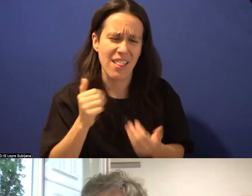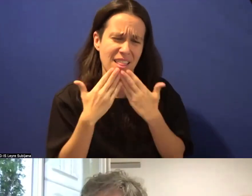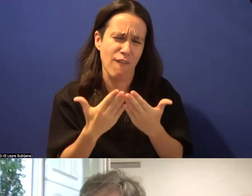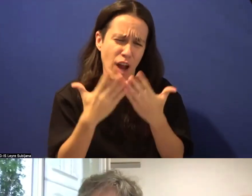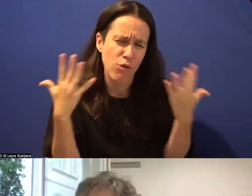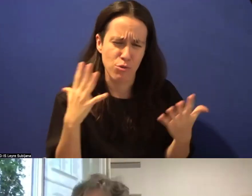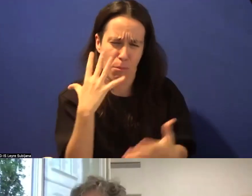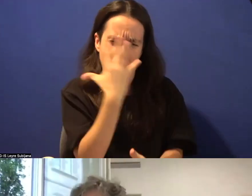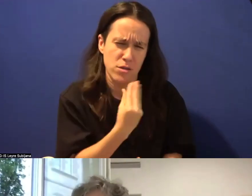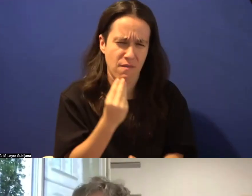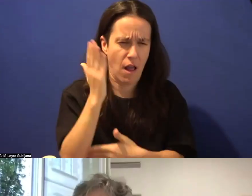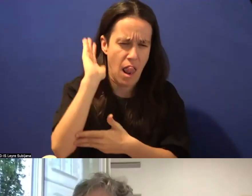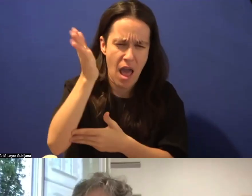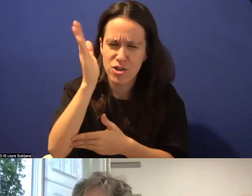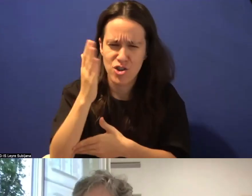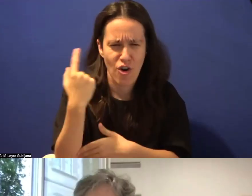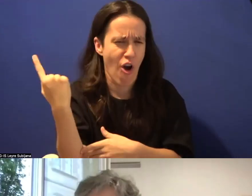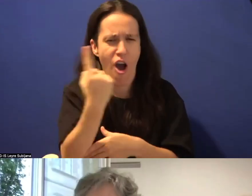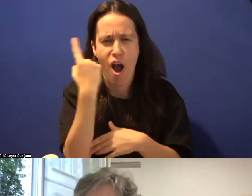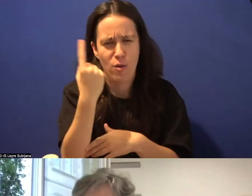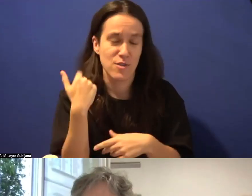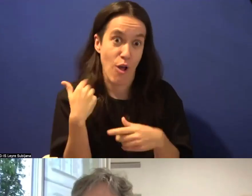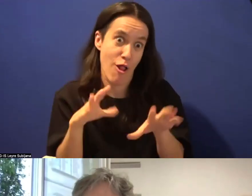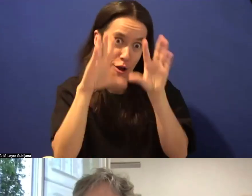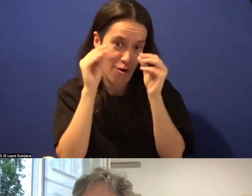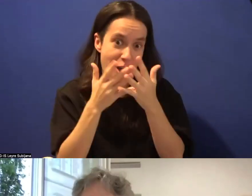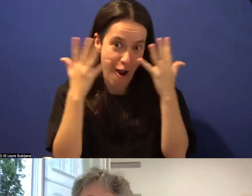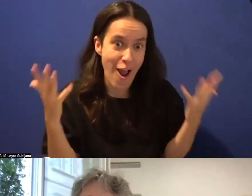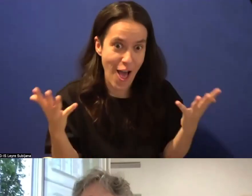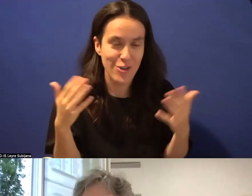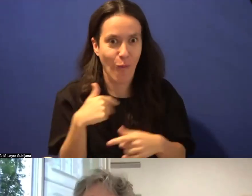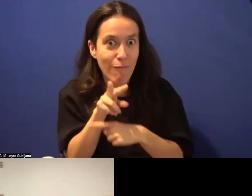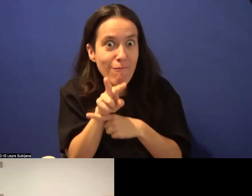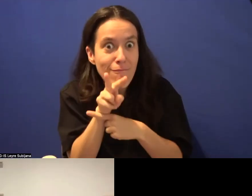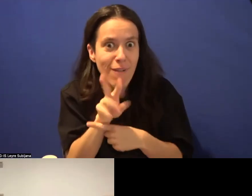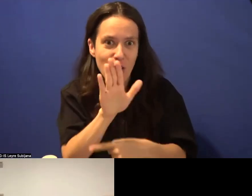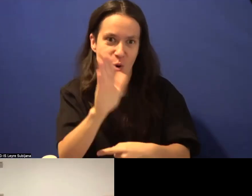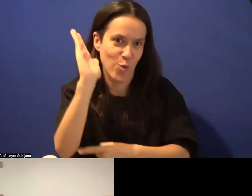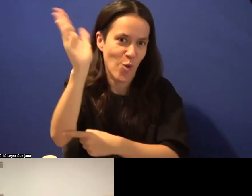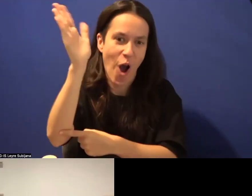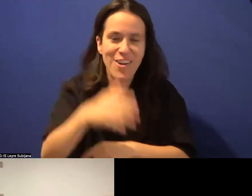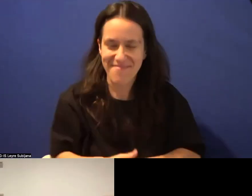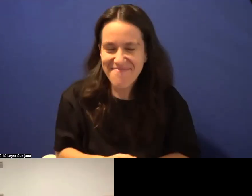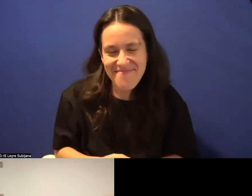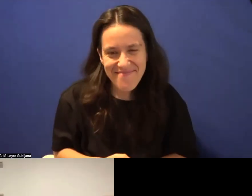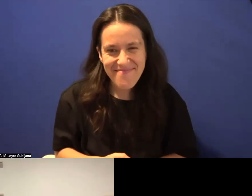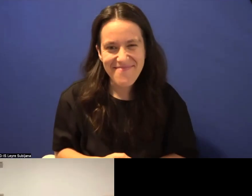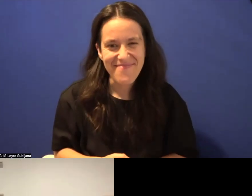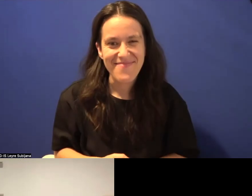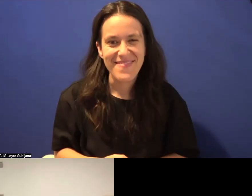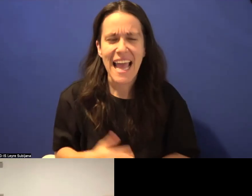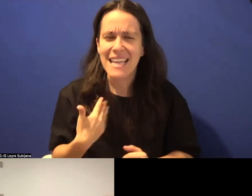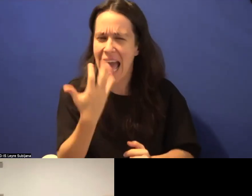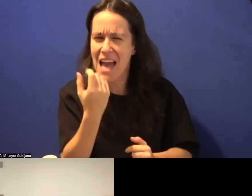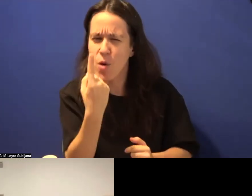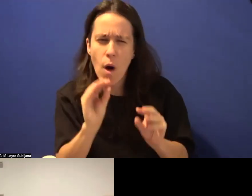beautiful lecture. As always, we learned a lot when we attend your your talks. I have one